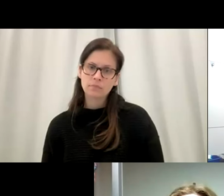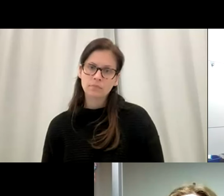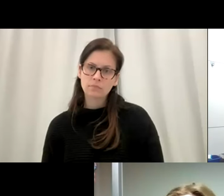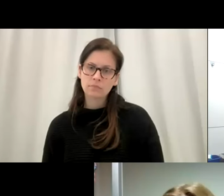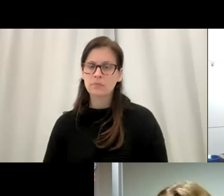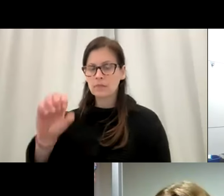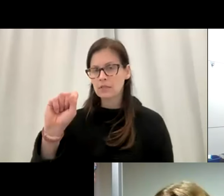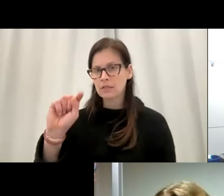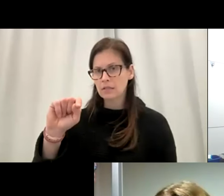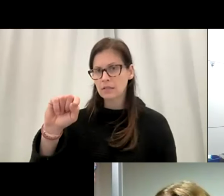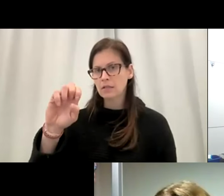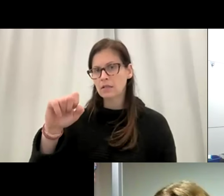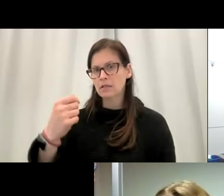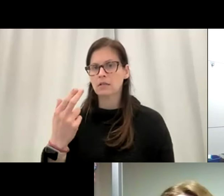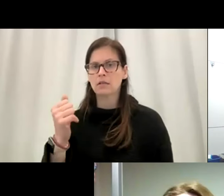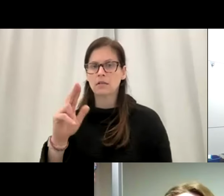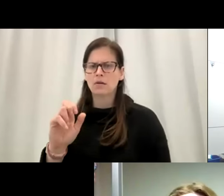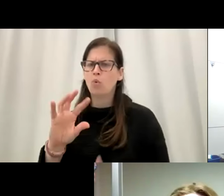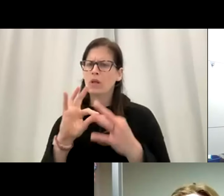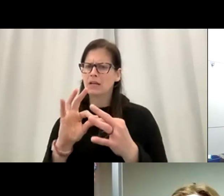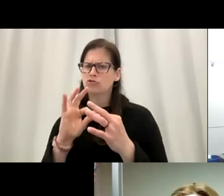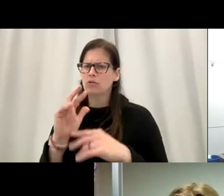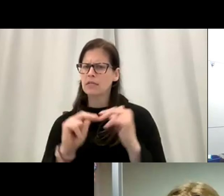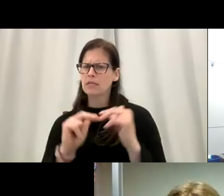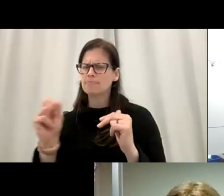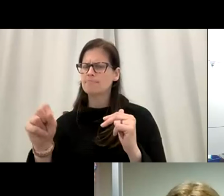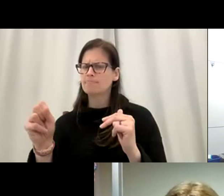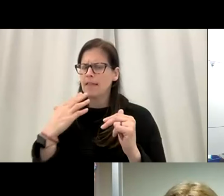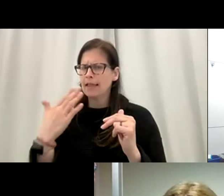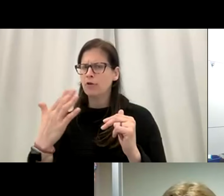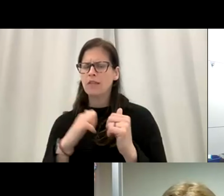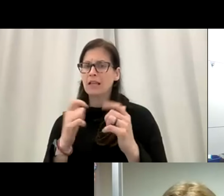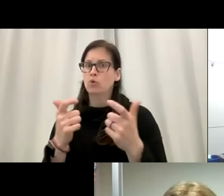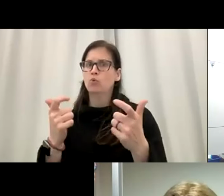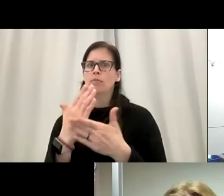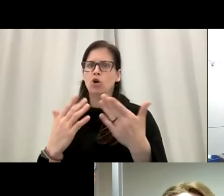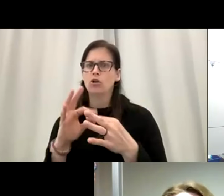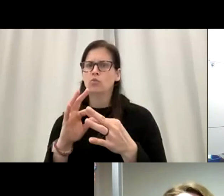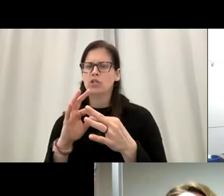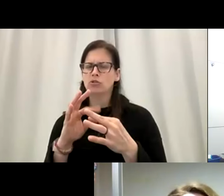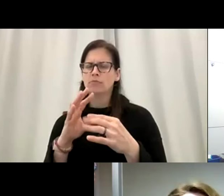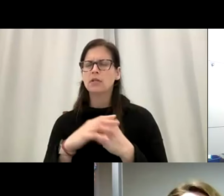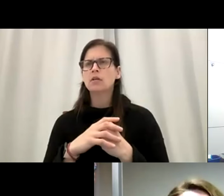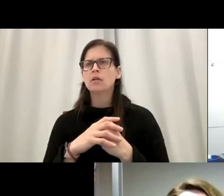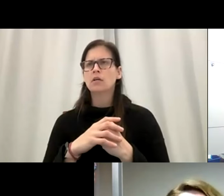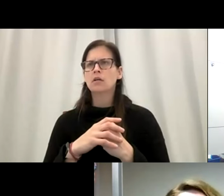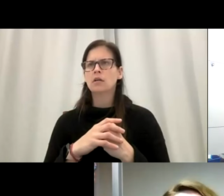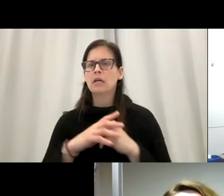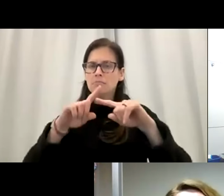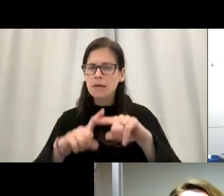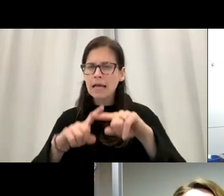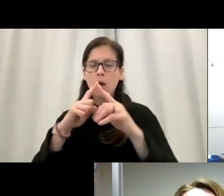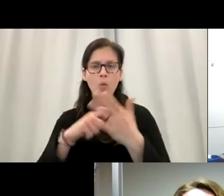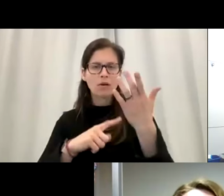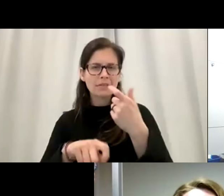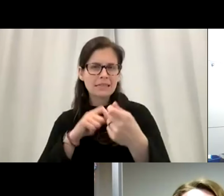Thank you all. Relationship building certainly is a huge factor. And I think it is very dependent on what exactly you're